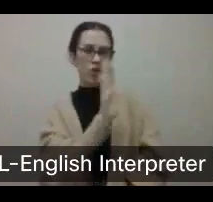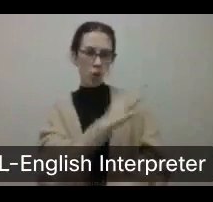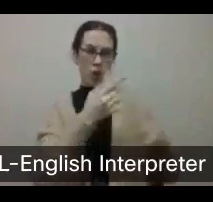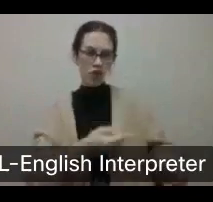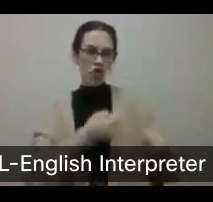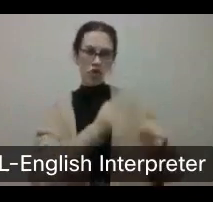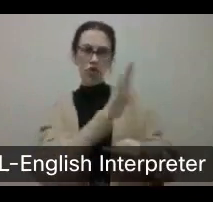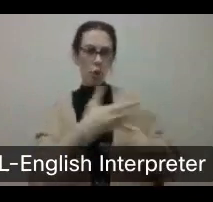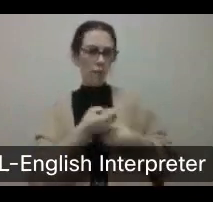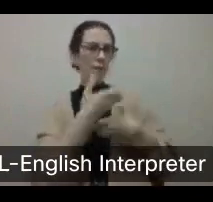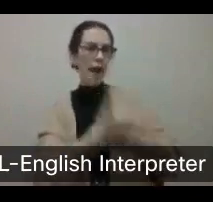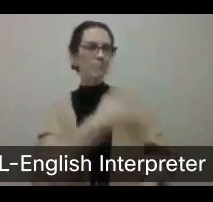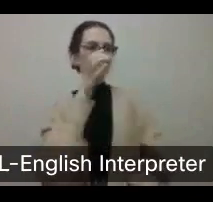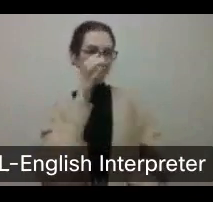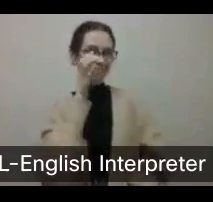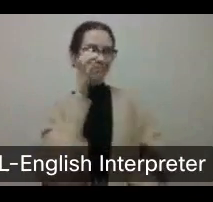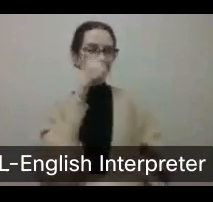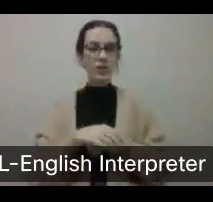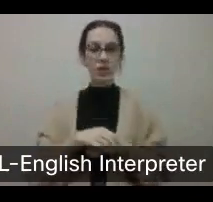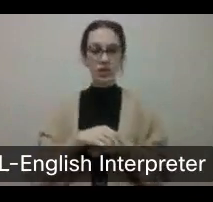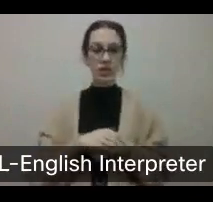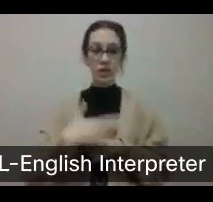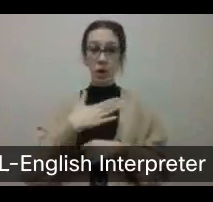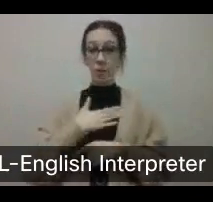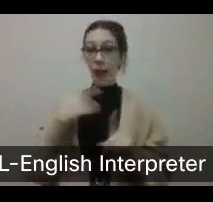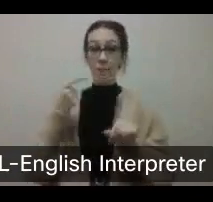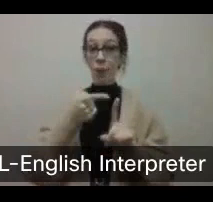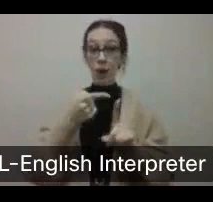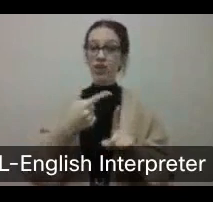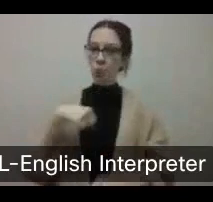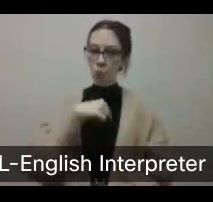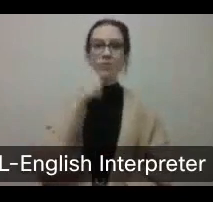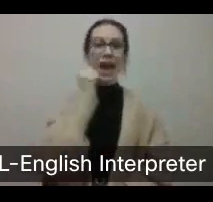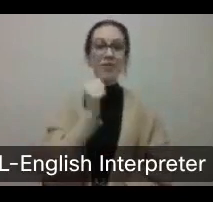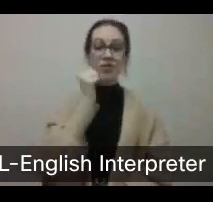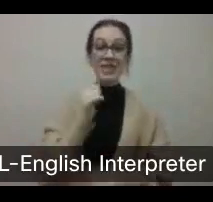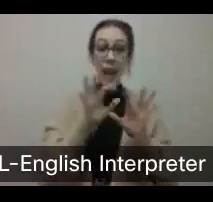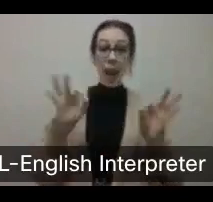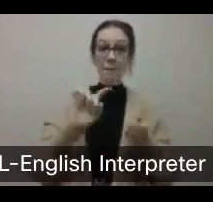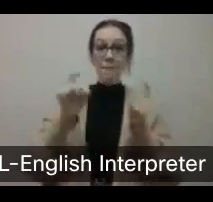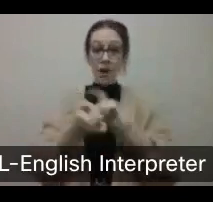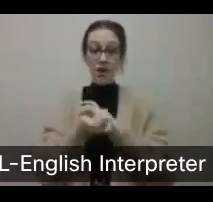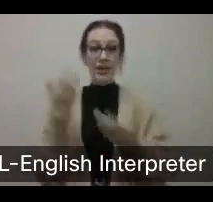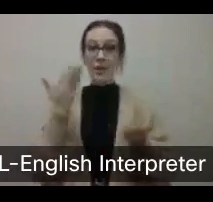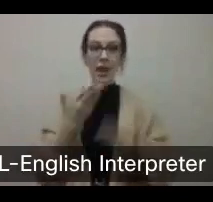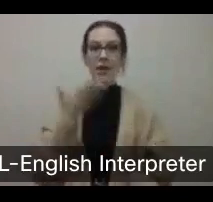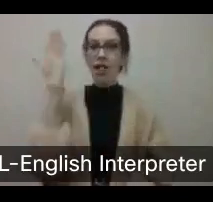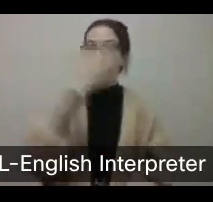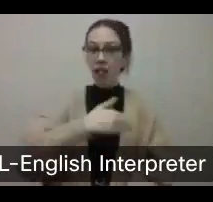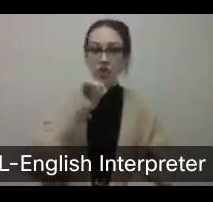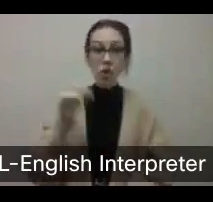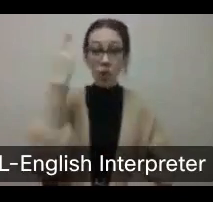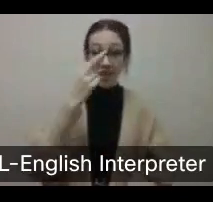my point is here, we do paraphrase, whether we realize it or not. Now, let's move from paraphrasing in our day-to-day